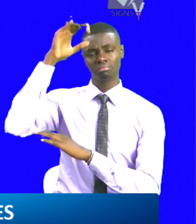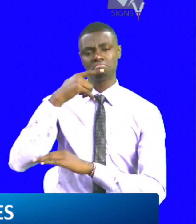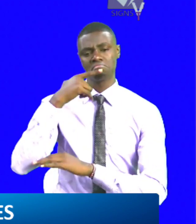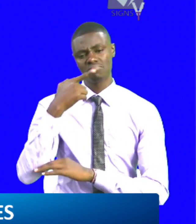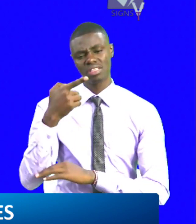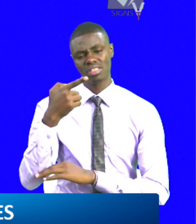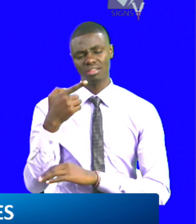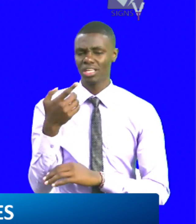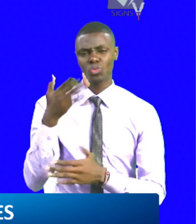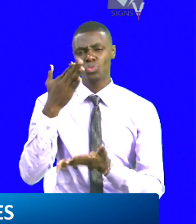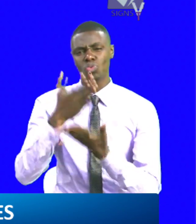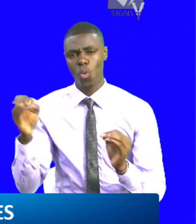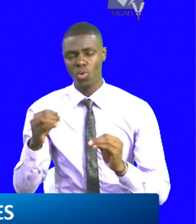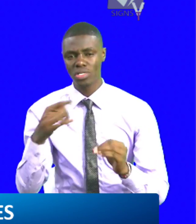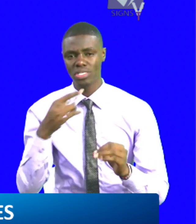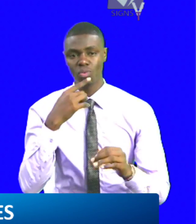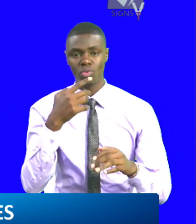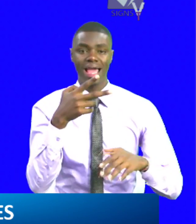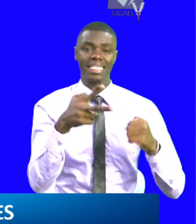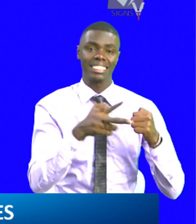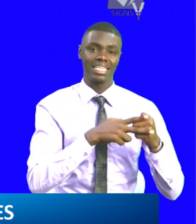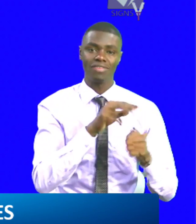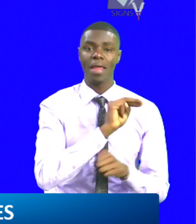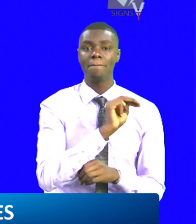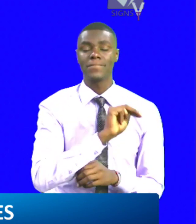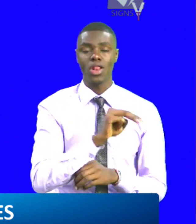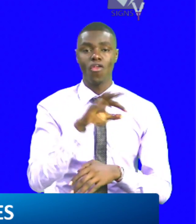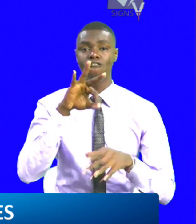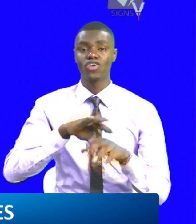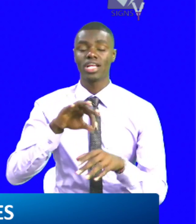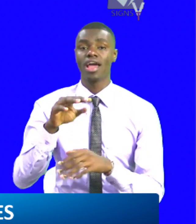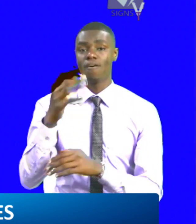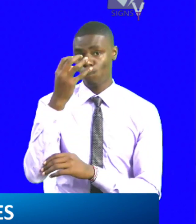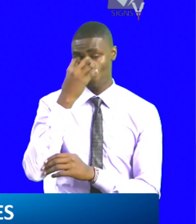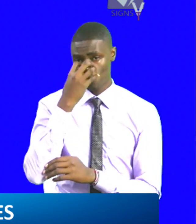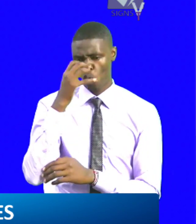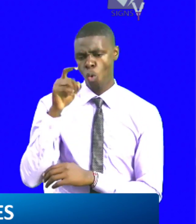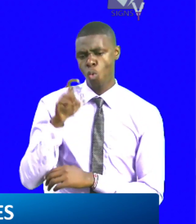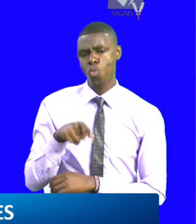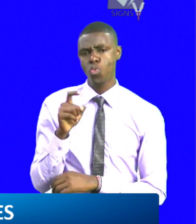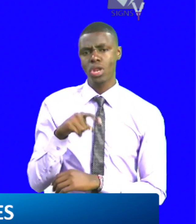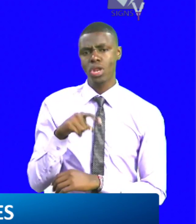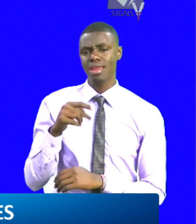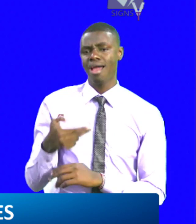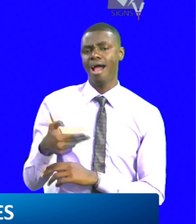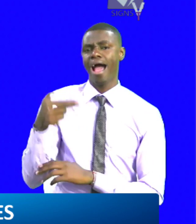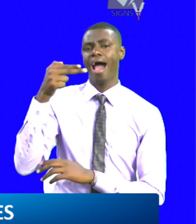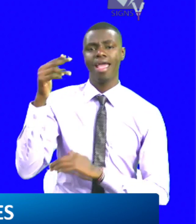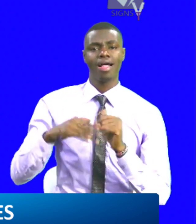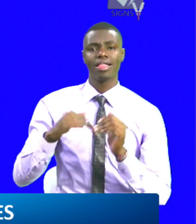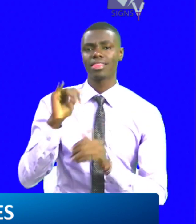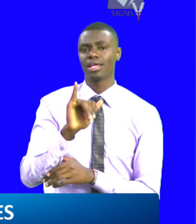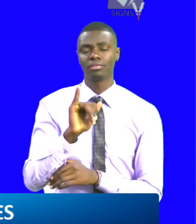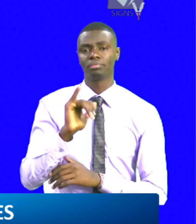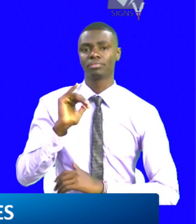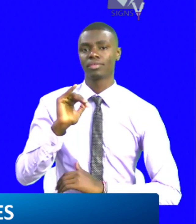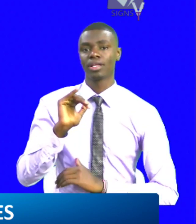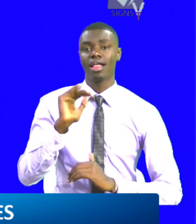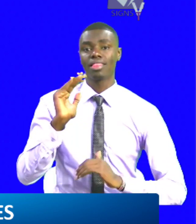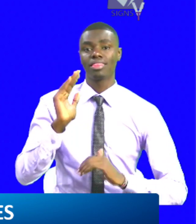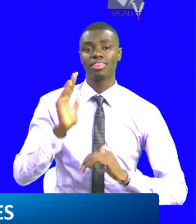million voted. Yes. And Chebukati alleged, which is not true, that 7 million voted